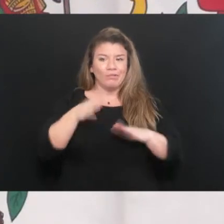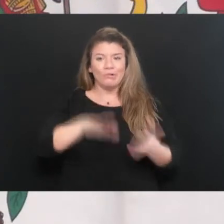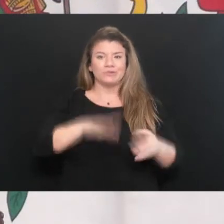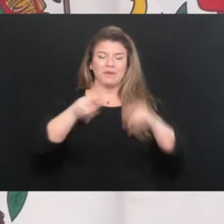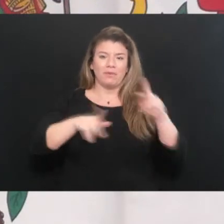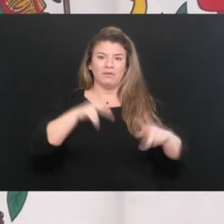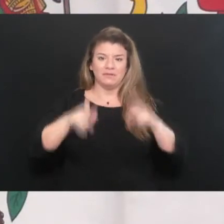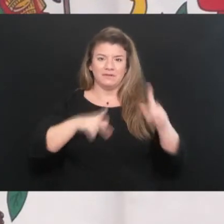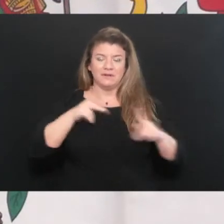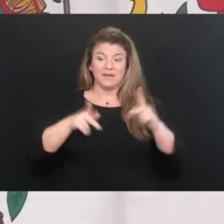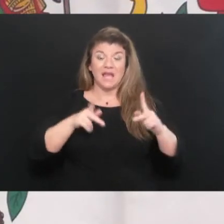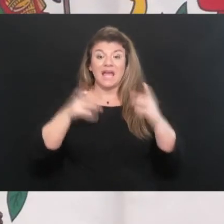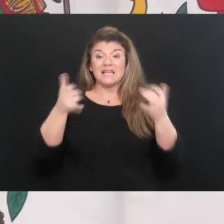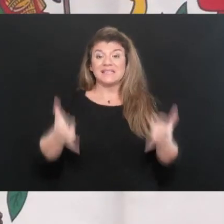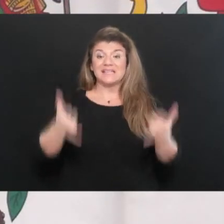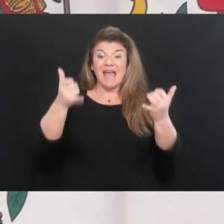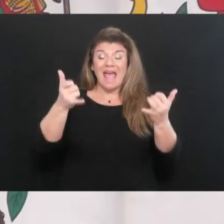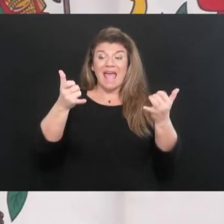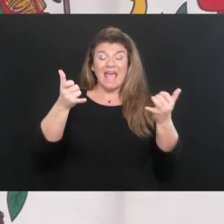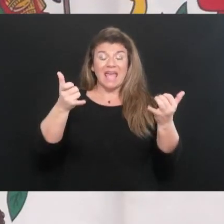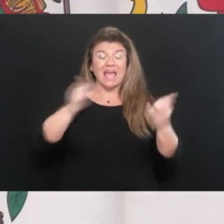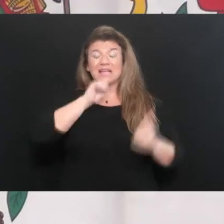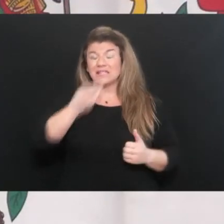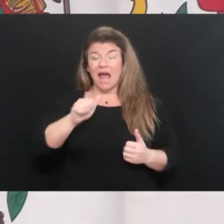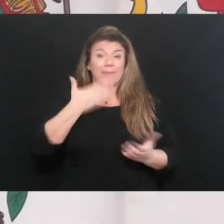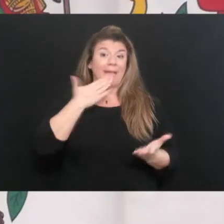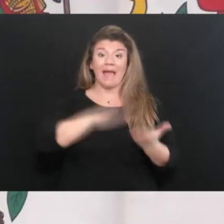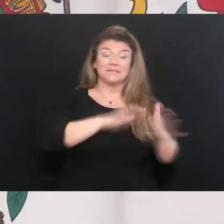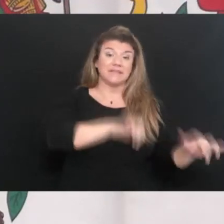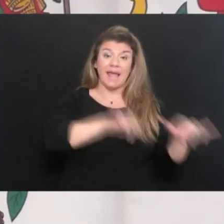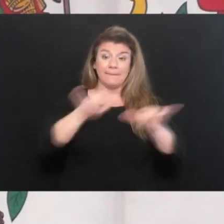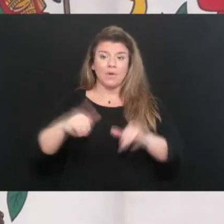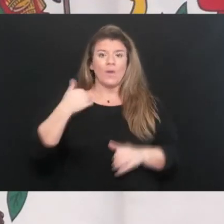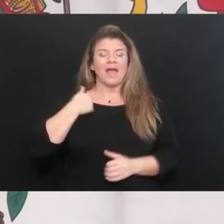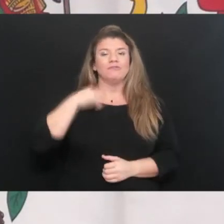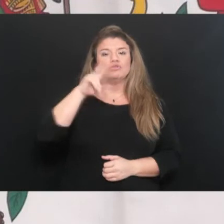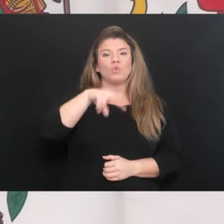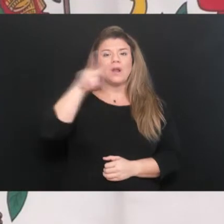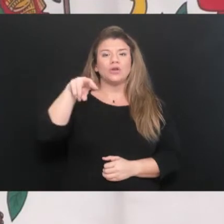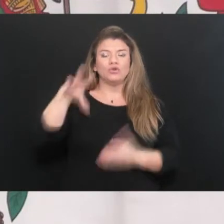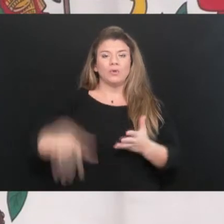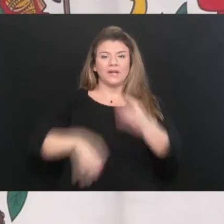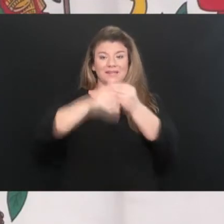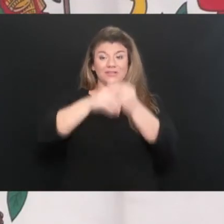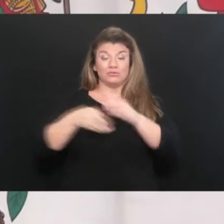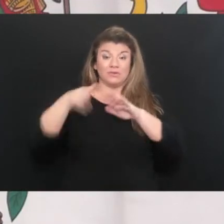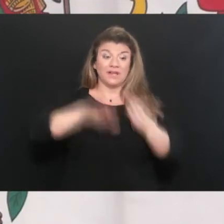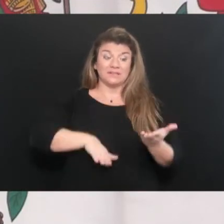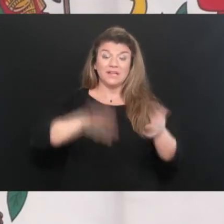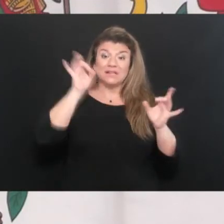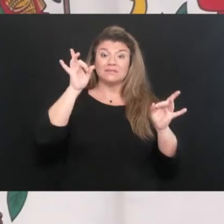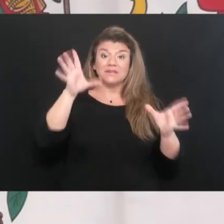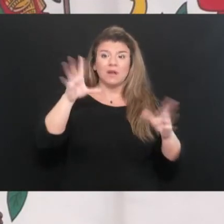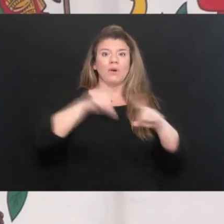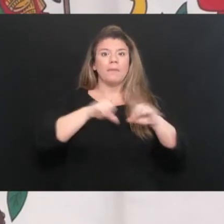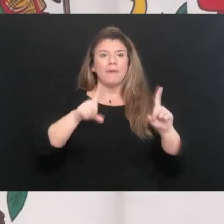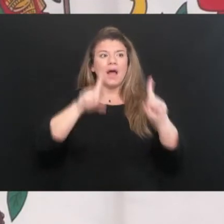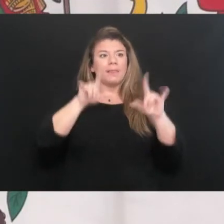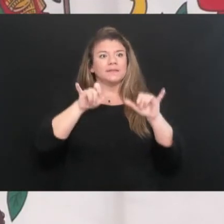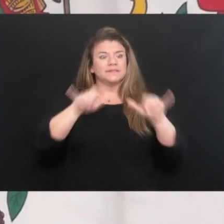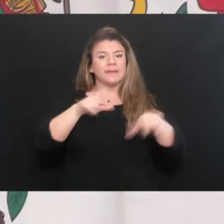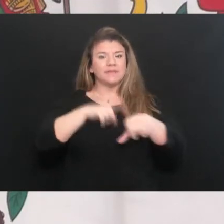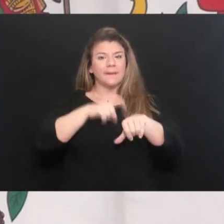people. Today is not nearly as bad. We have 22 additional deaths, which is terrible, but at the same time, it's